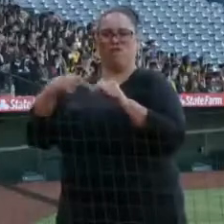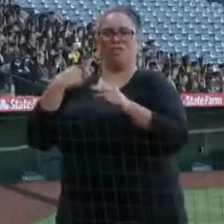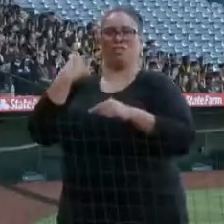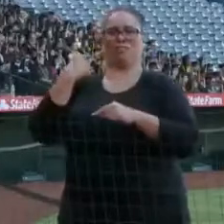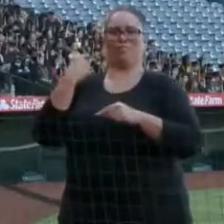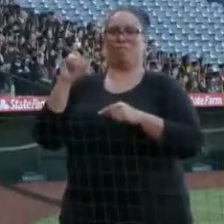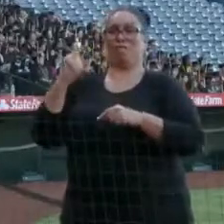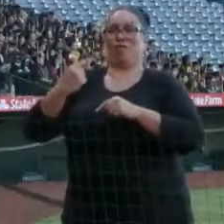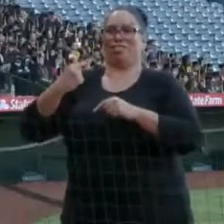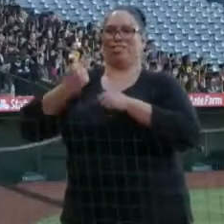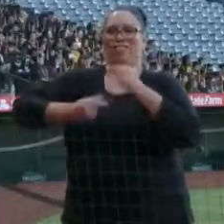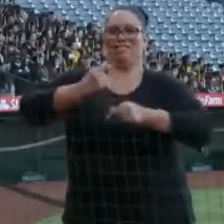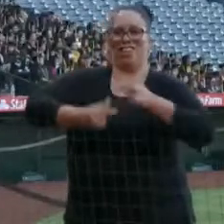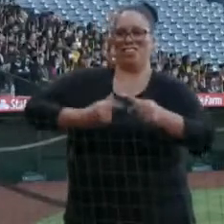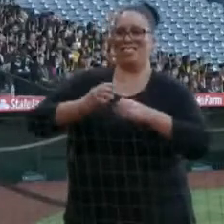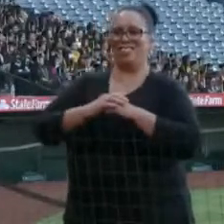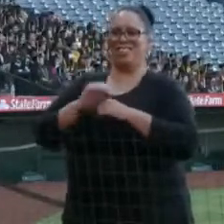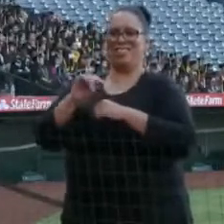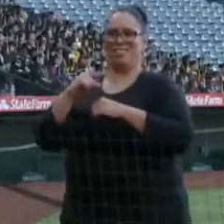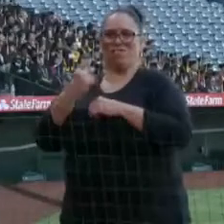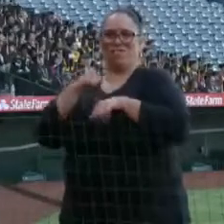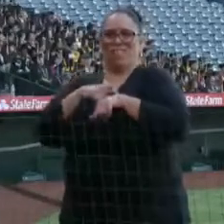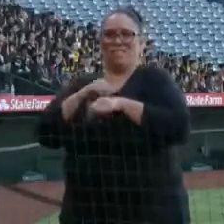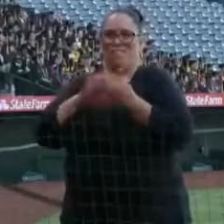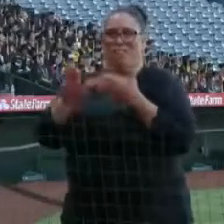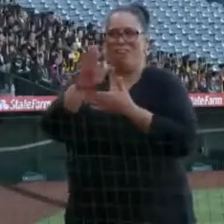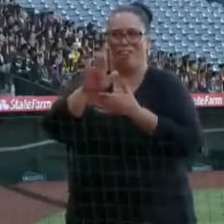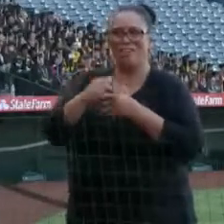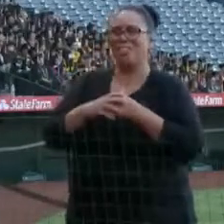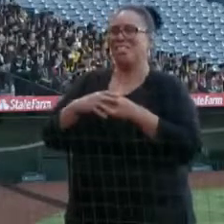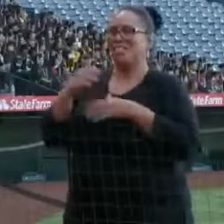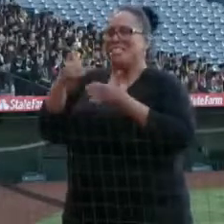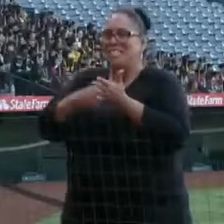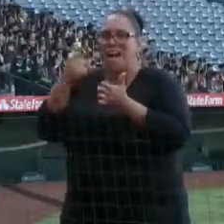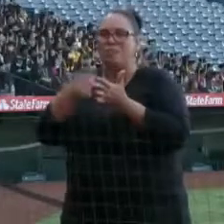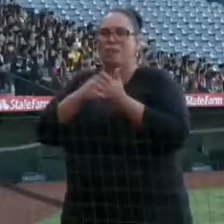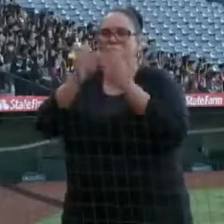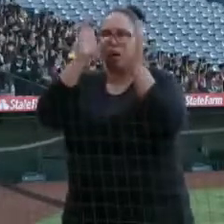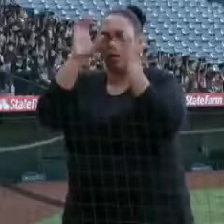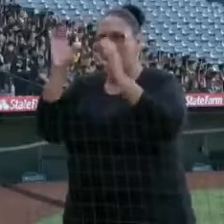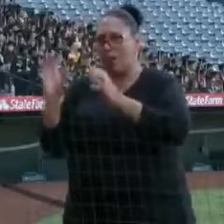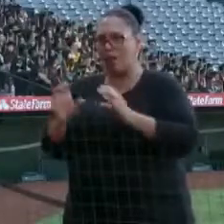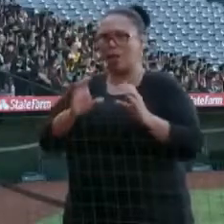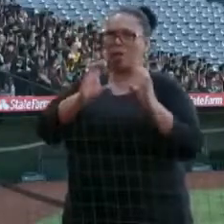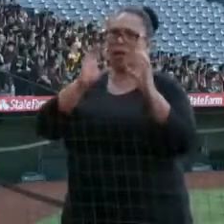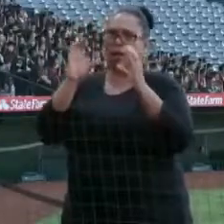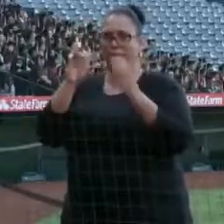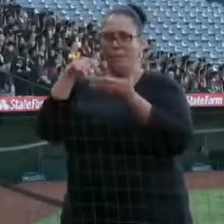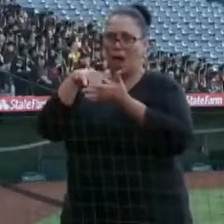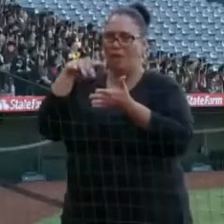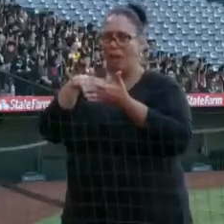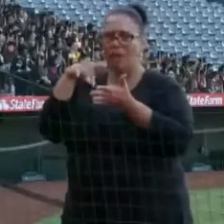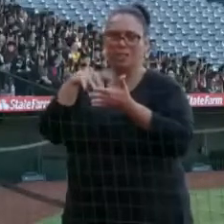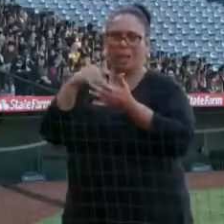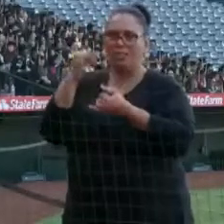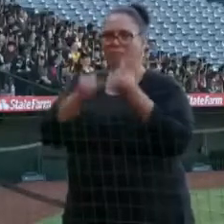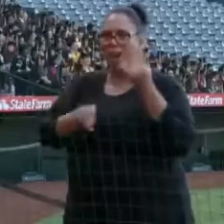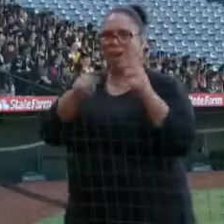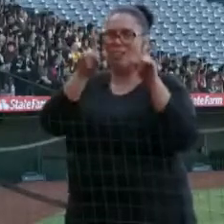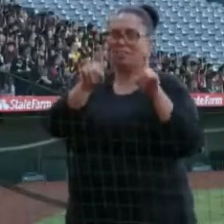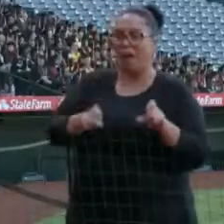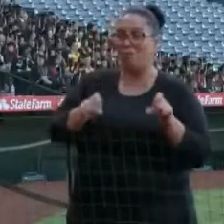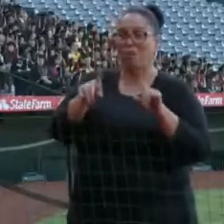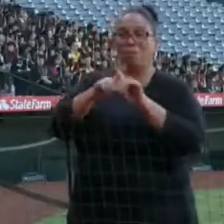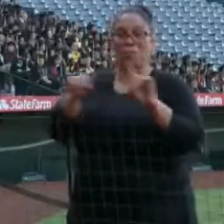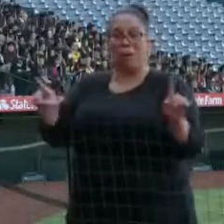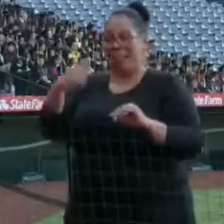college student, and the times that you got up too late studying with friends for that final exam. But when you reflect to these challenges,